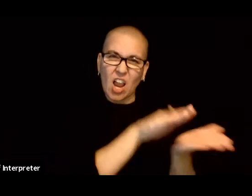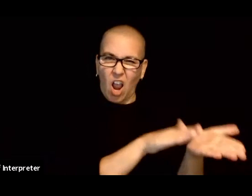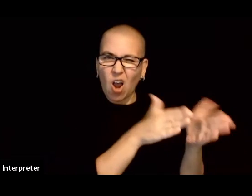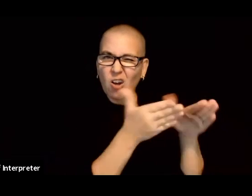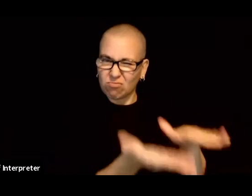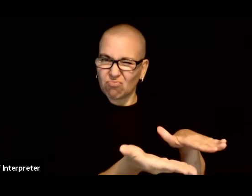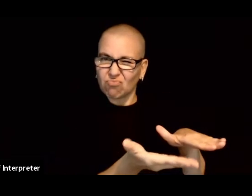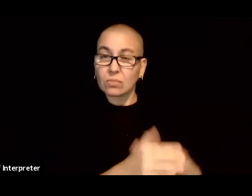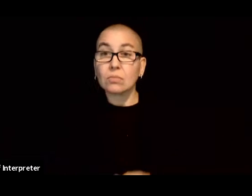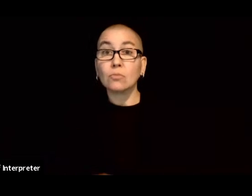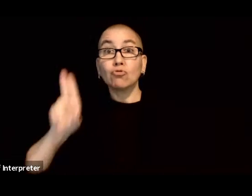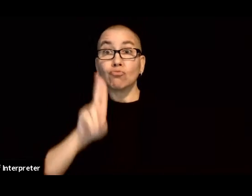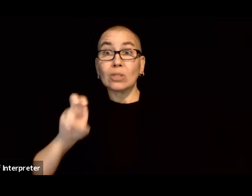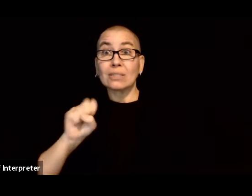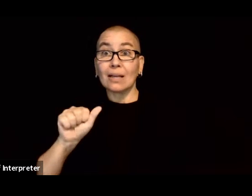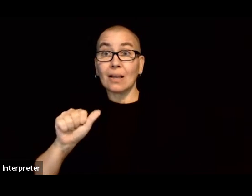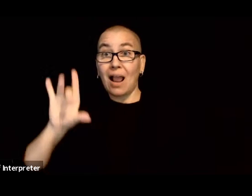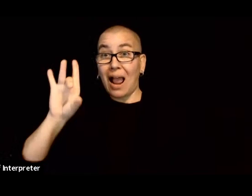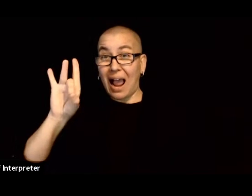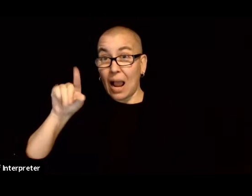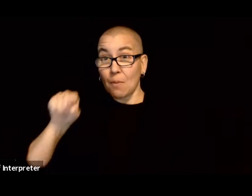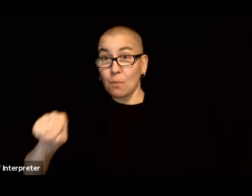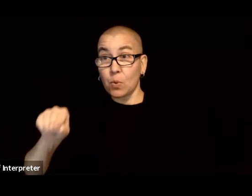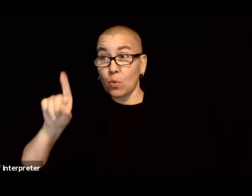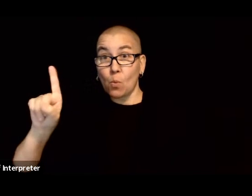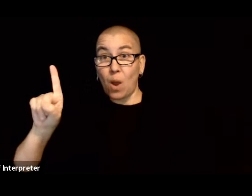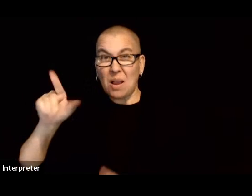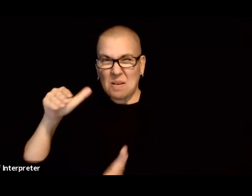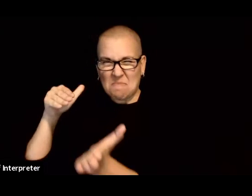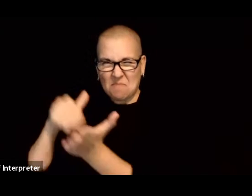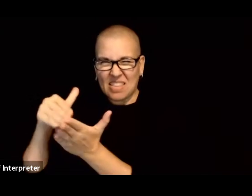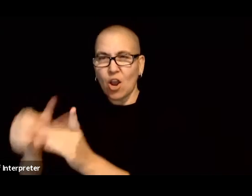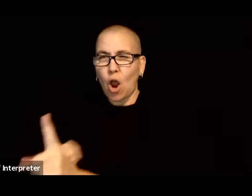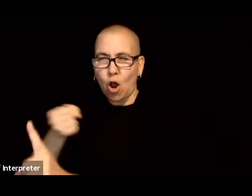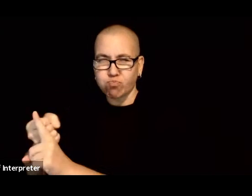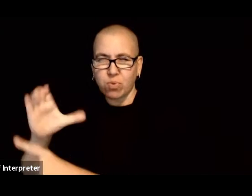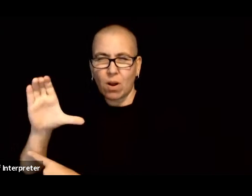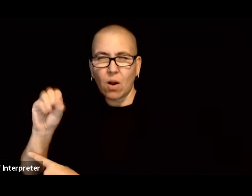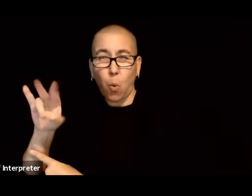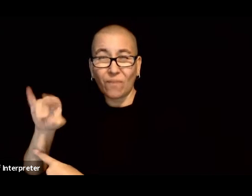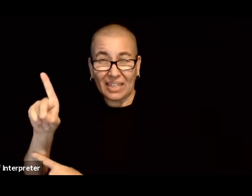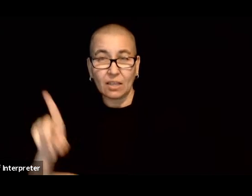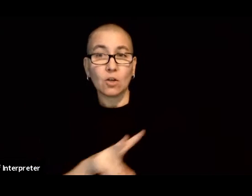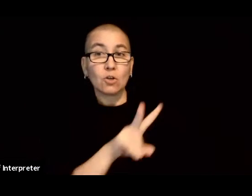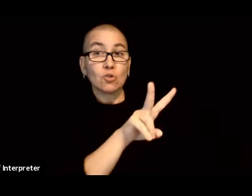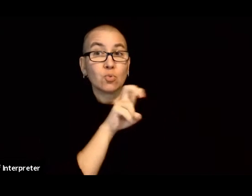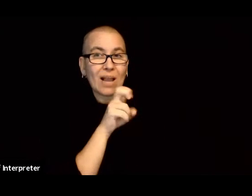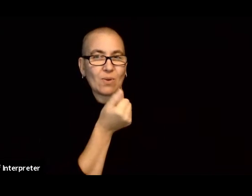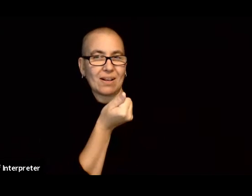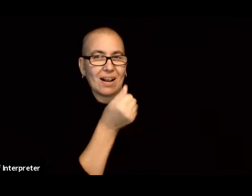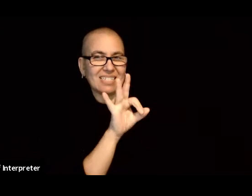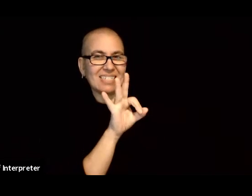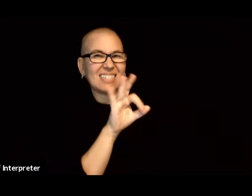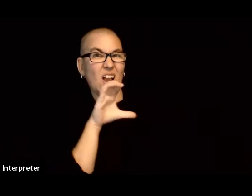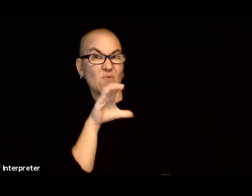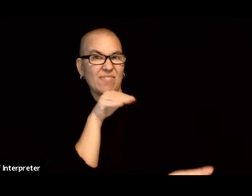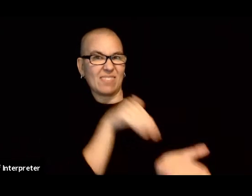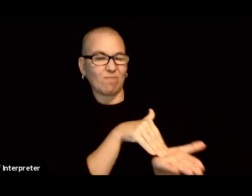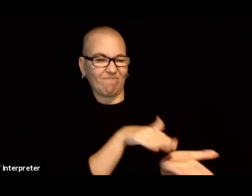and 219,000 deaths. Here in Minnesota, we have a new total of